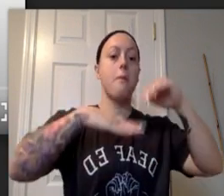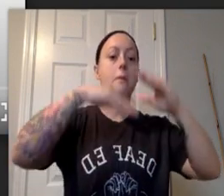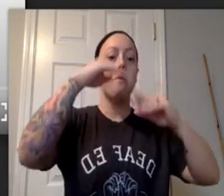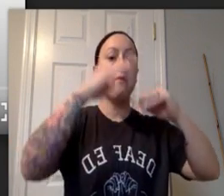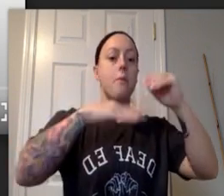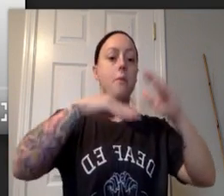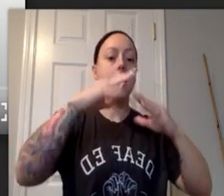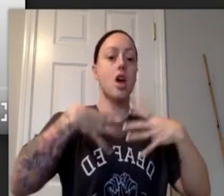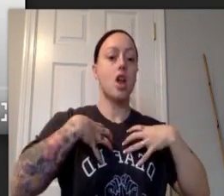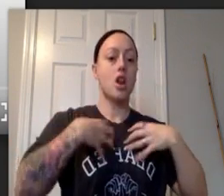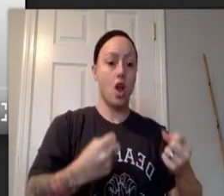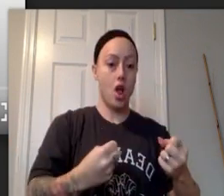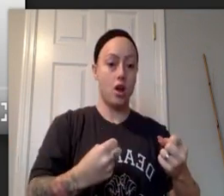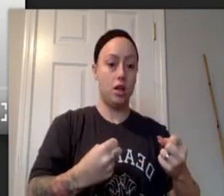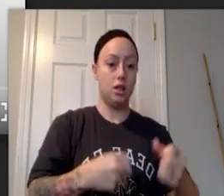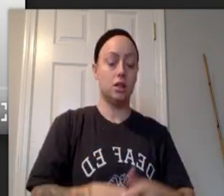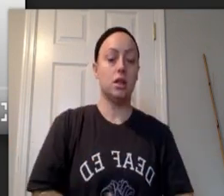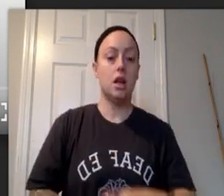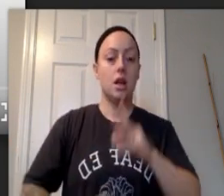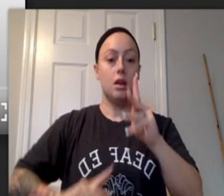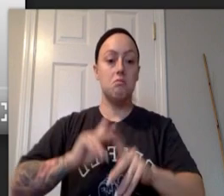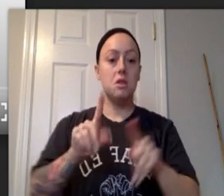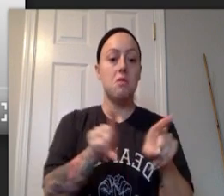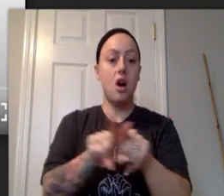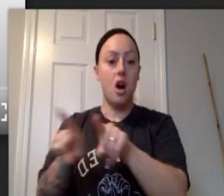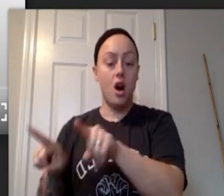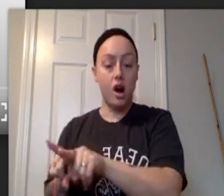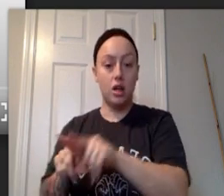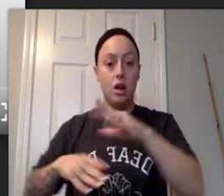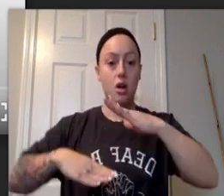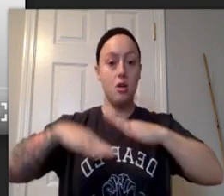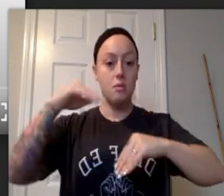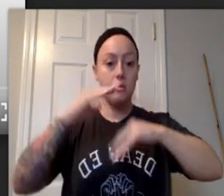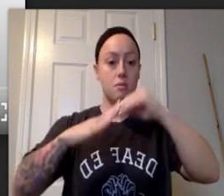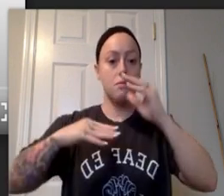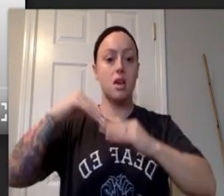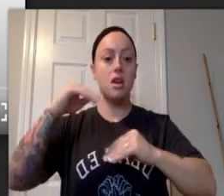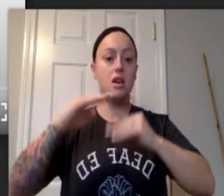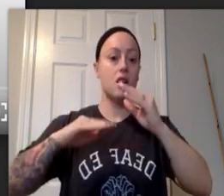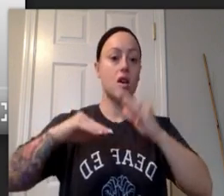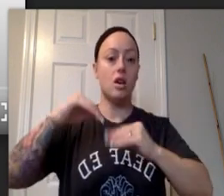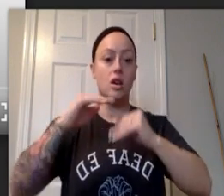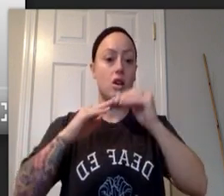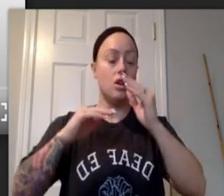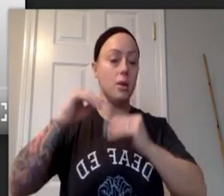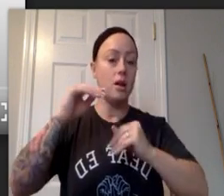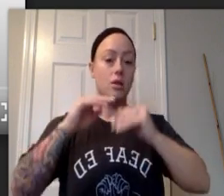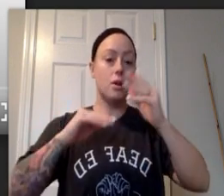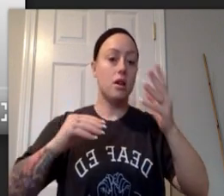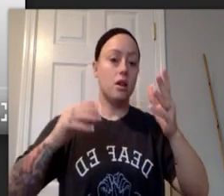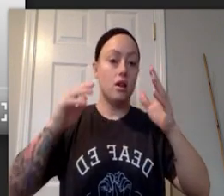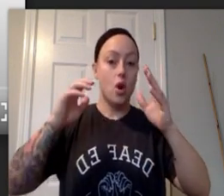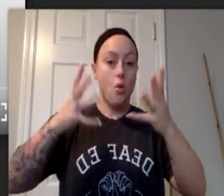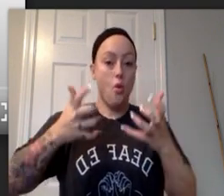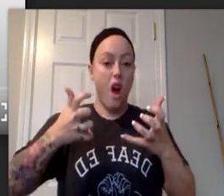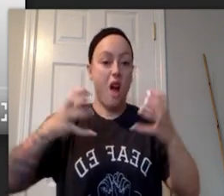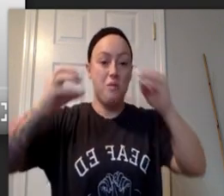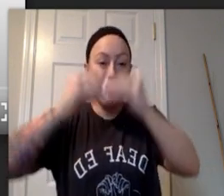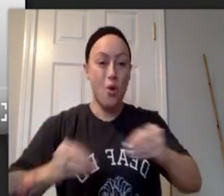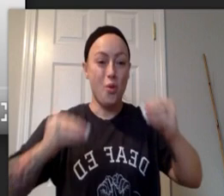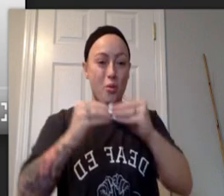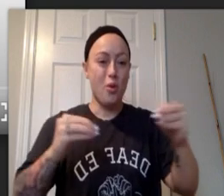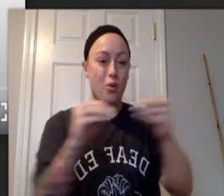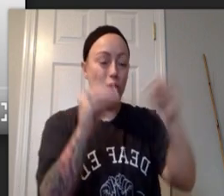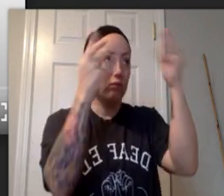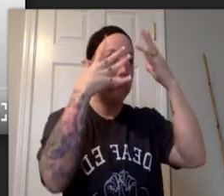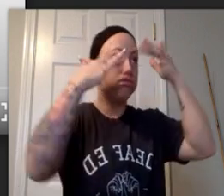um, People also can develop tolerance to the euphoria, the feel good, and even the pain killing effects of opioids. And so that's